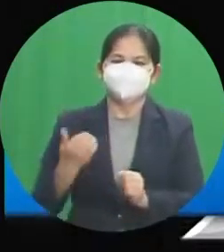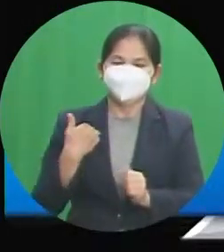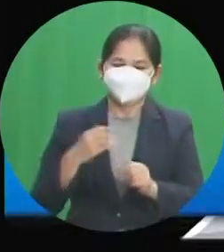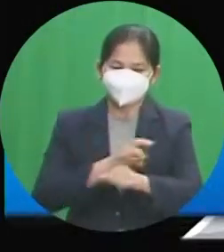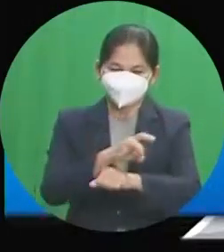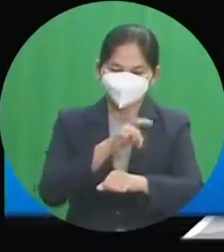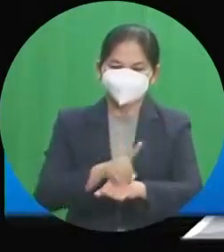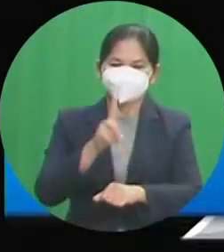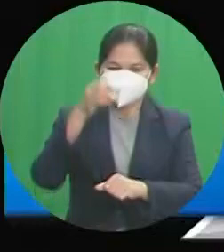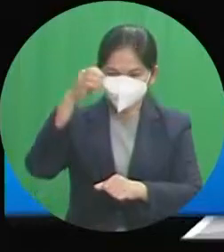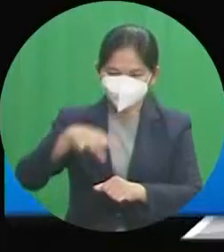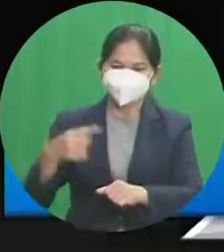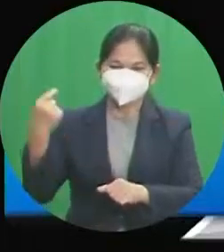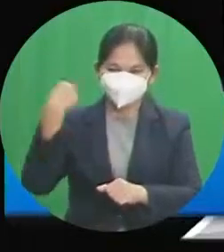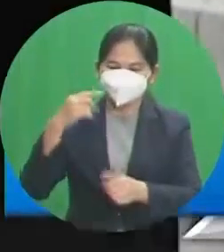10